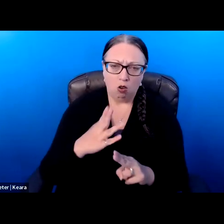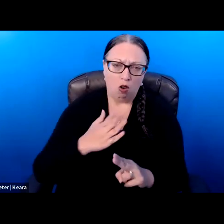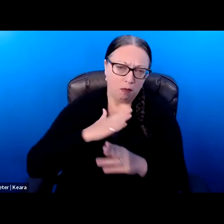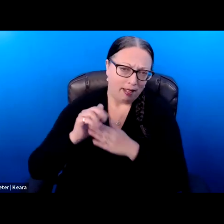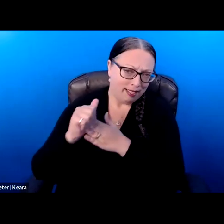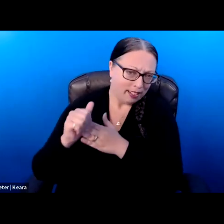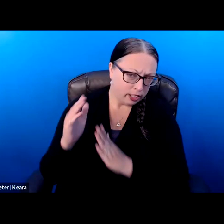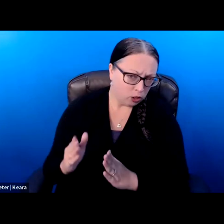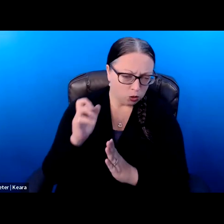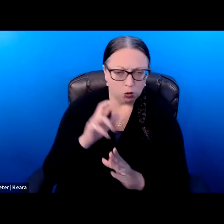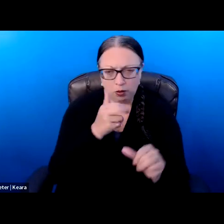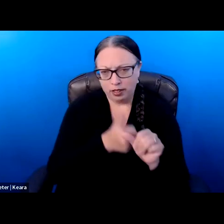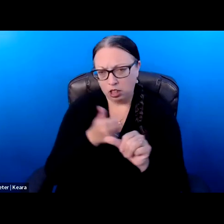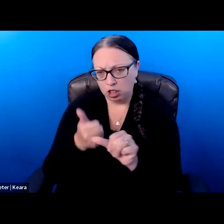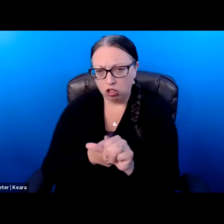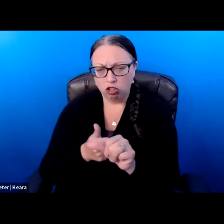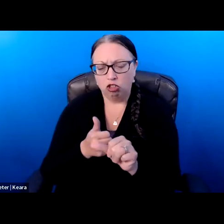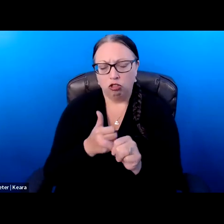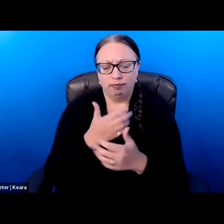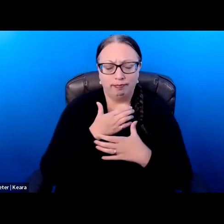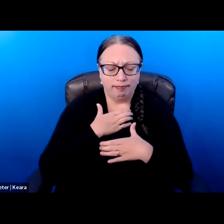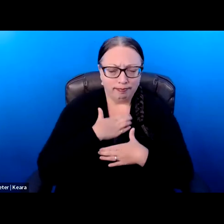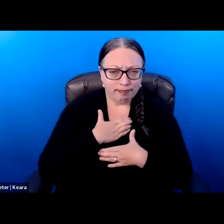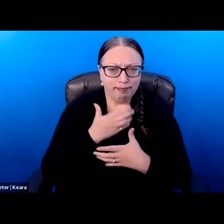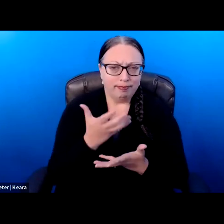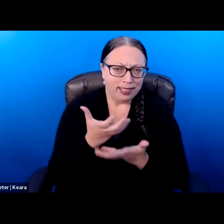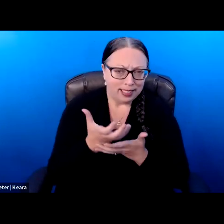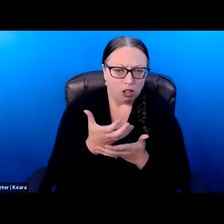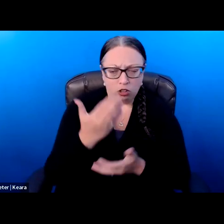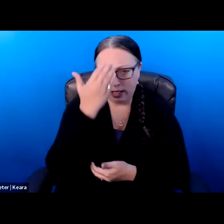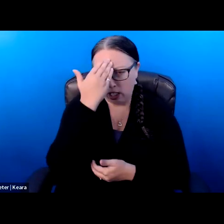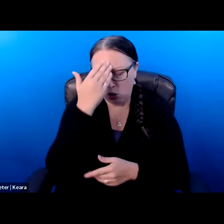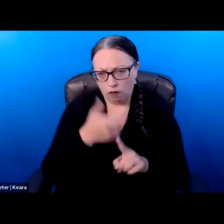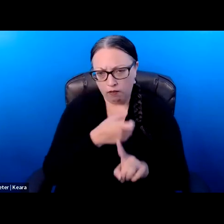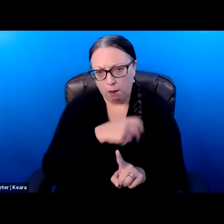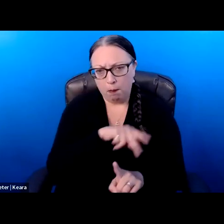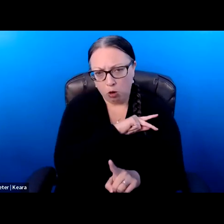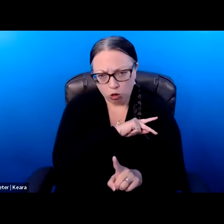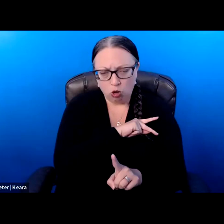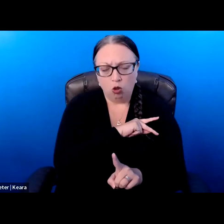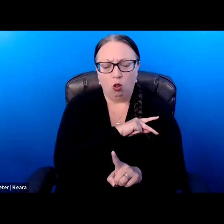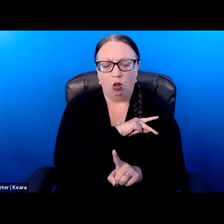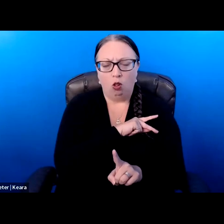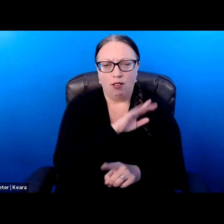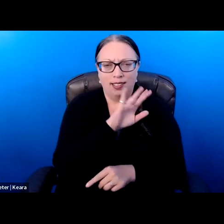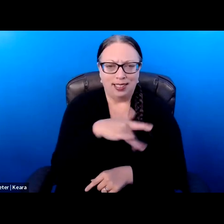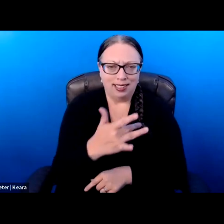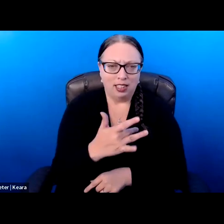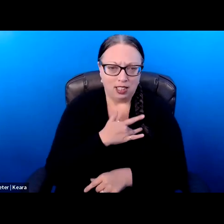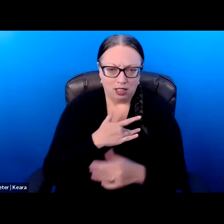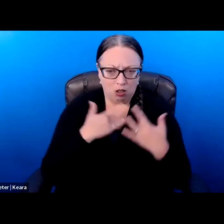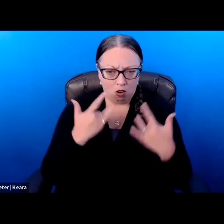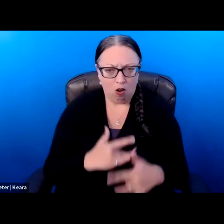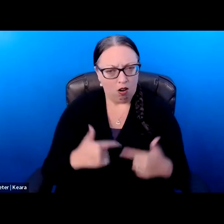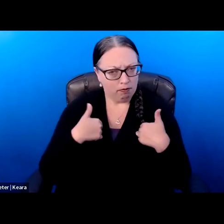sanctity of each and every desire that I know from my personal and indisputable single and singular heart. I have been